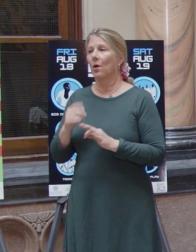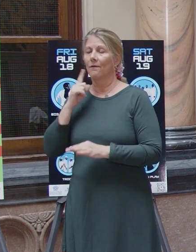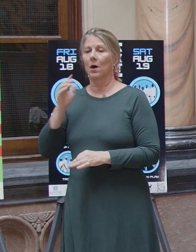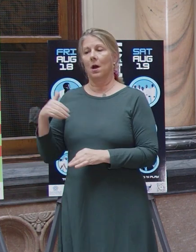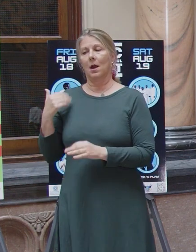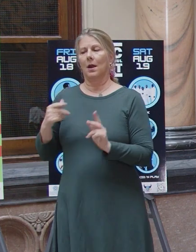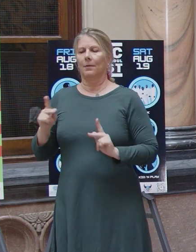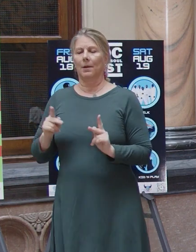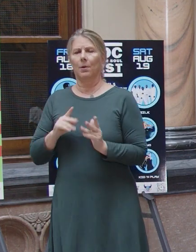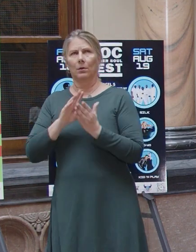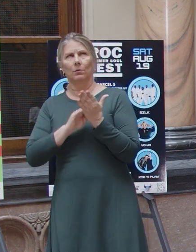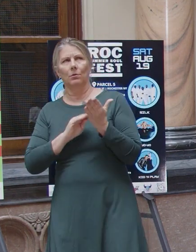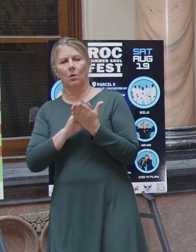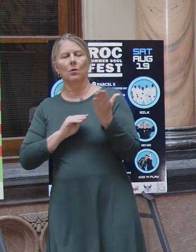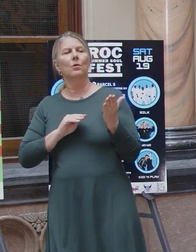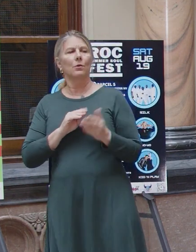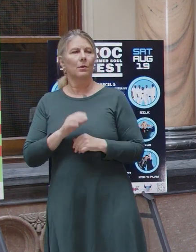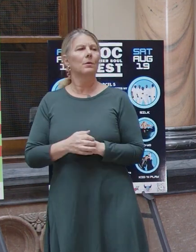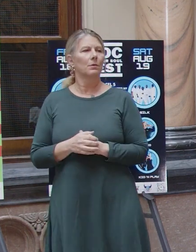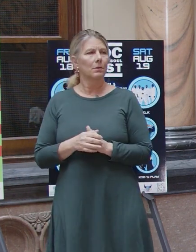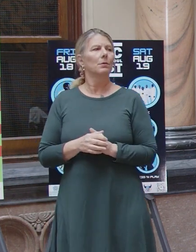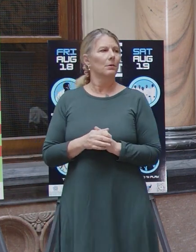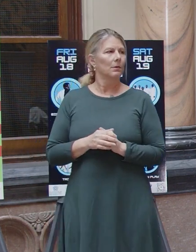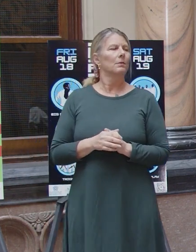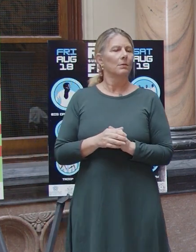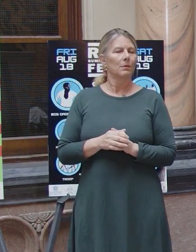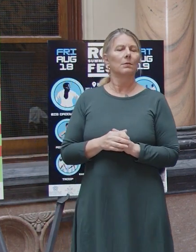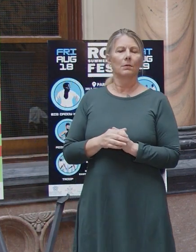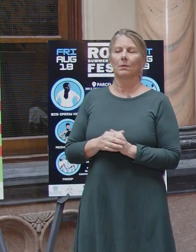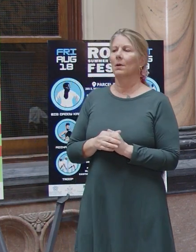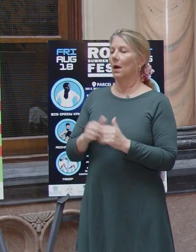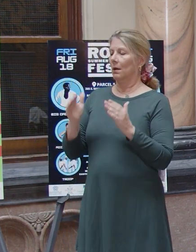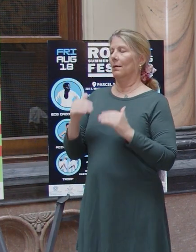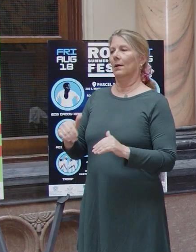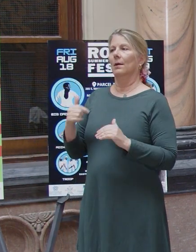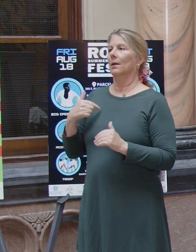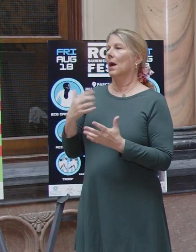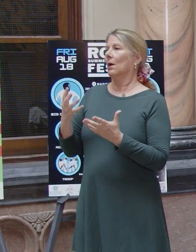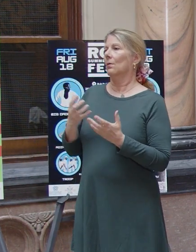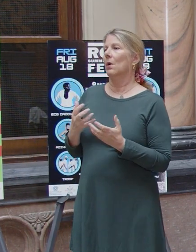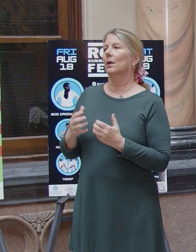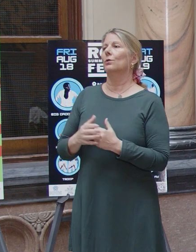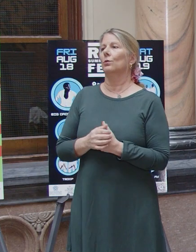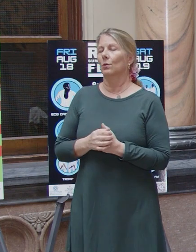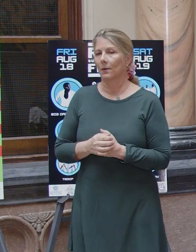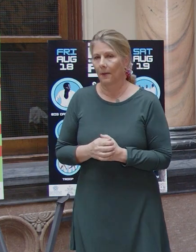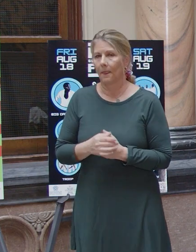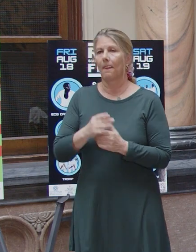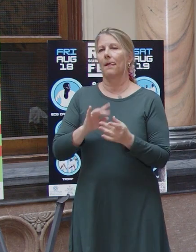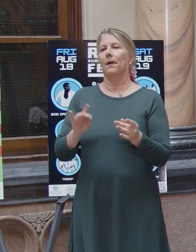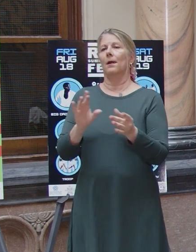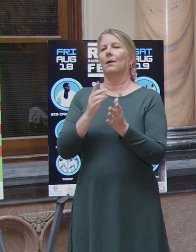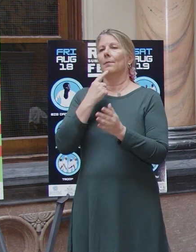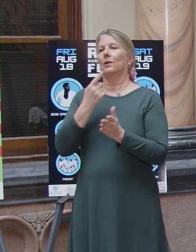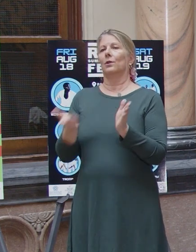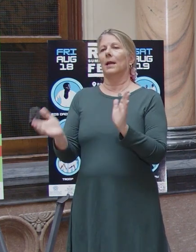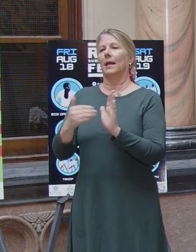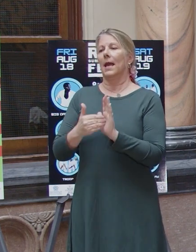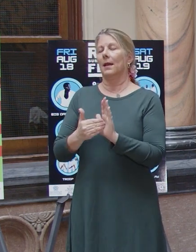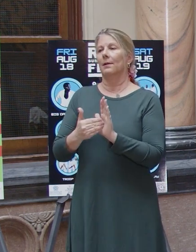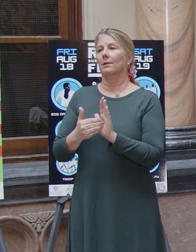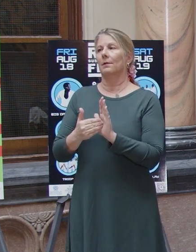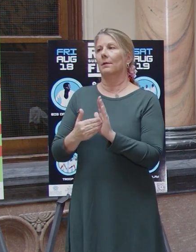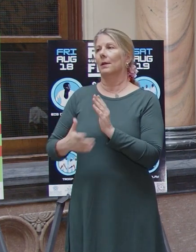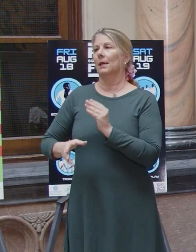about the history. So this lineup sounds great. Again, I just want to mention again the